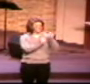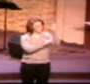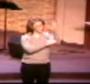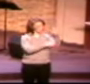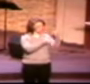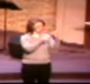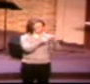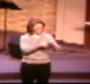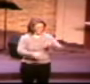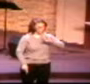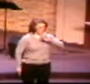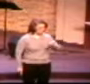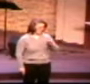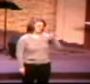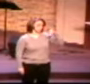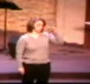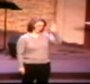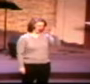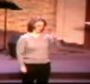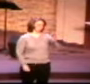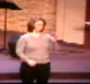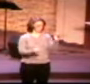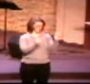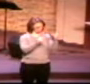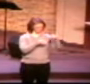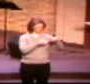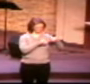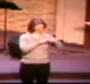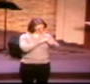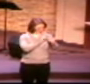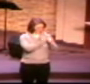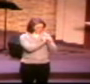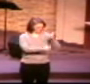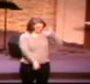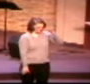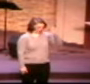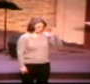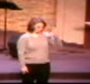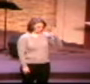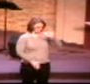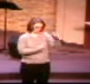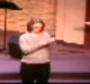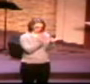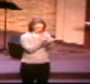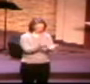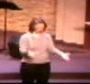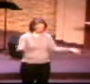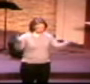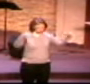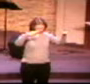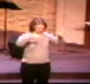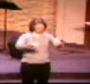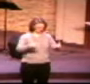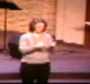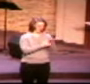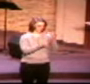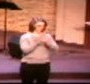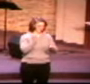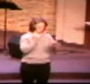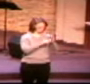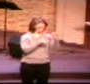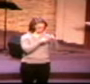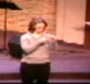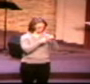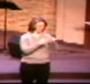Word was God. He was in the beginning with God. All things came into being through him,